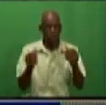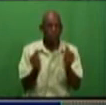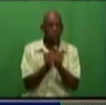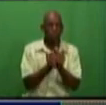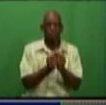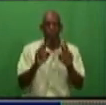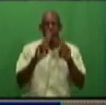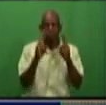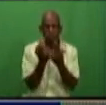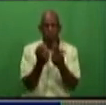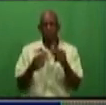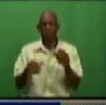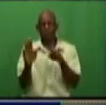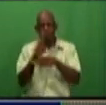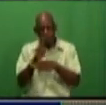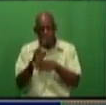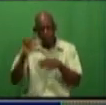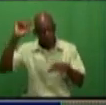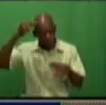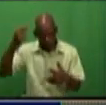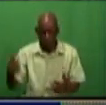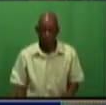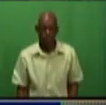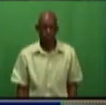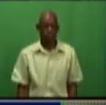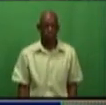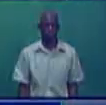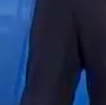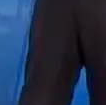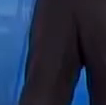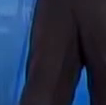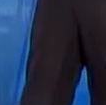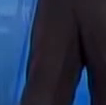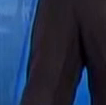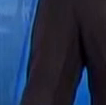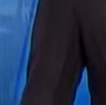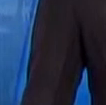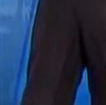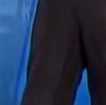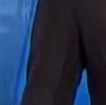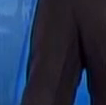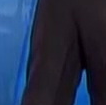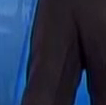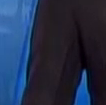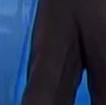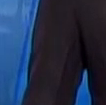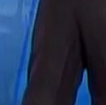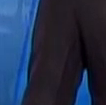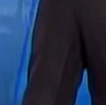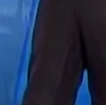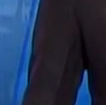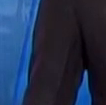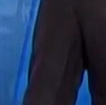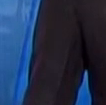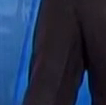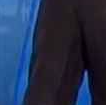attract much needed inflows of foreign direct investment. Dr. Arjoon suggested a couple measures which would aid